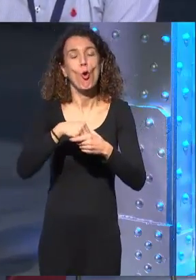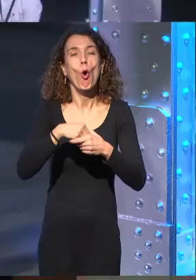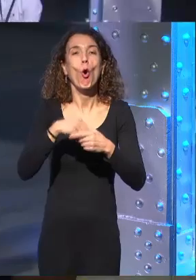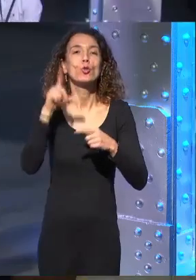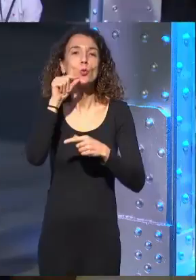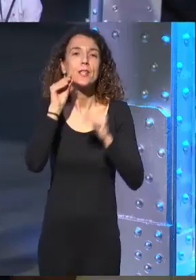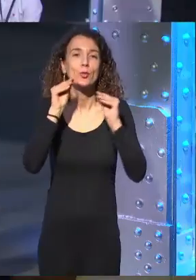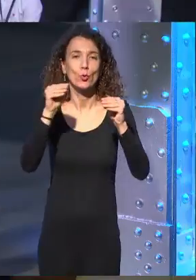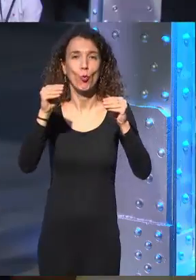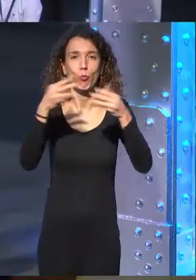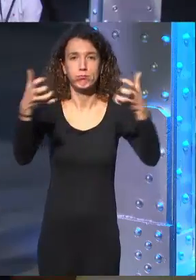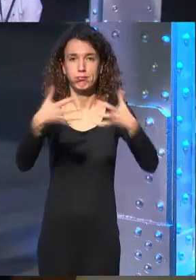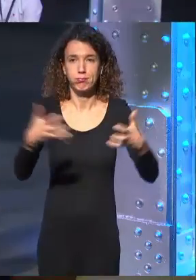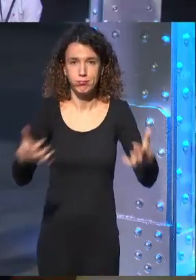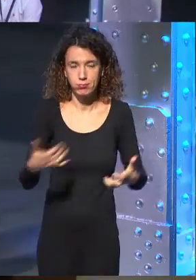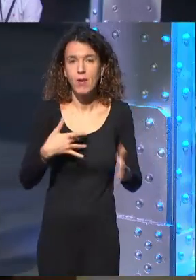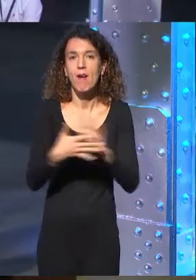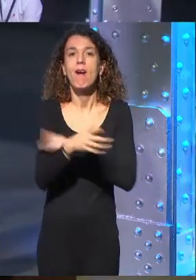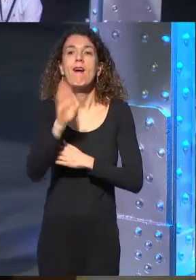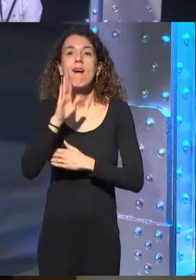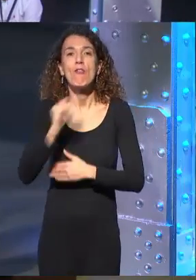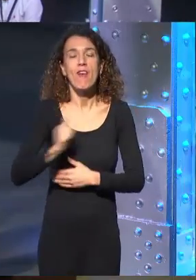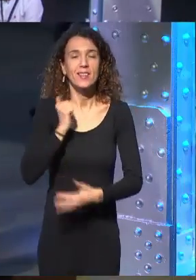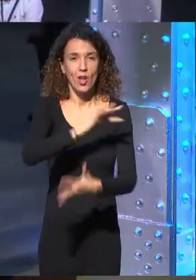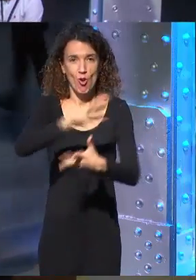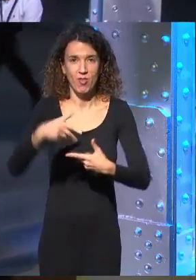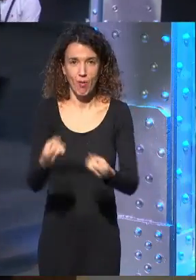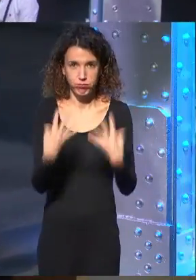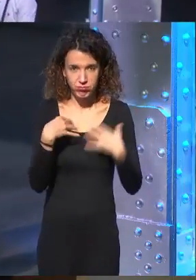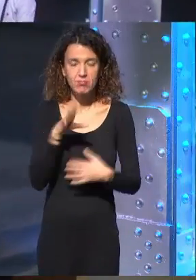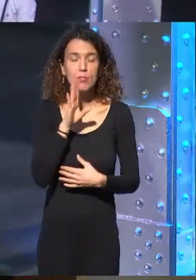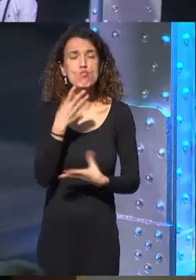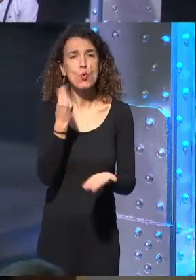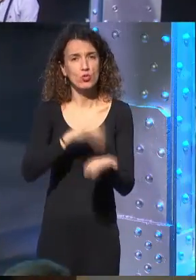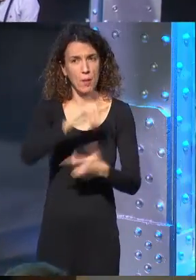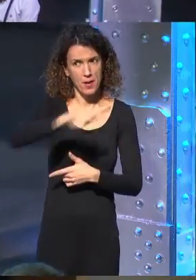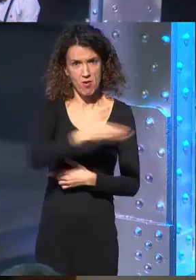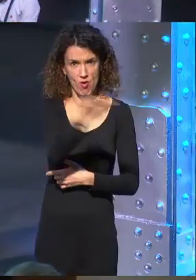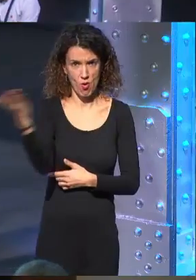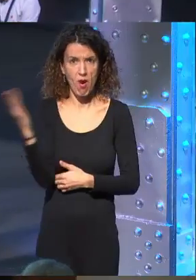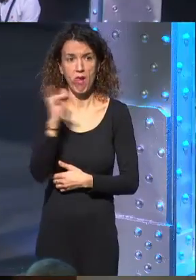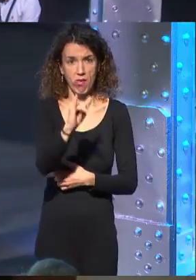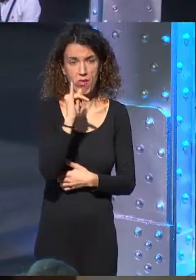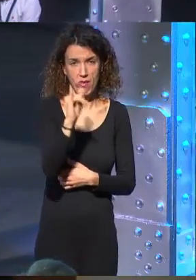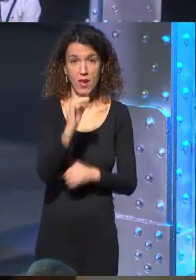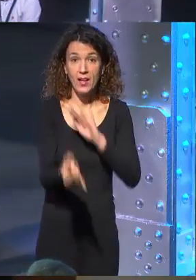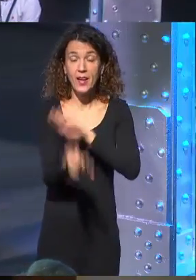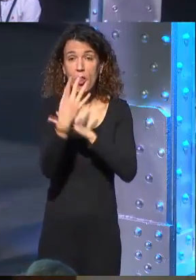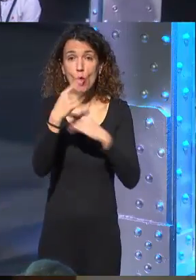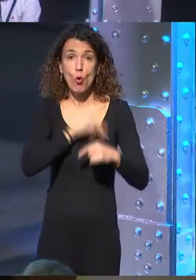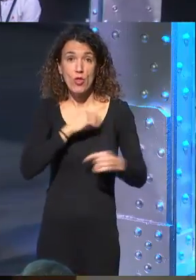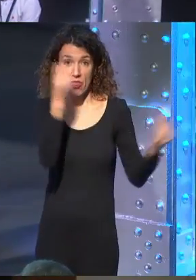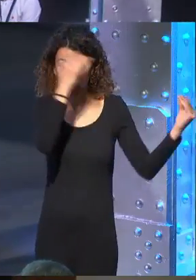We've been speaking about Donald Trump a while ago, and Donald Trump brings about the fake news. And there are